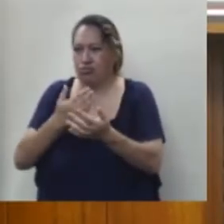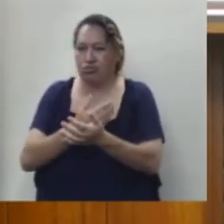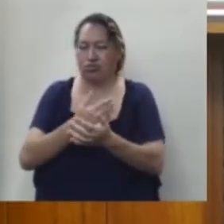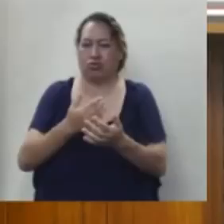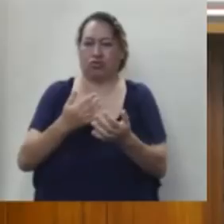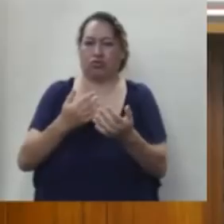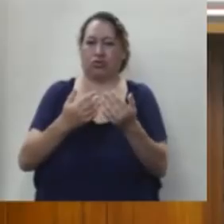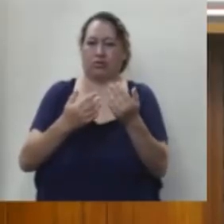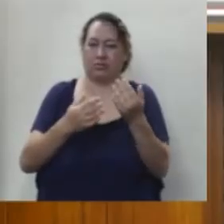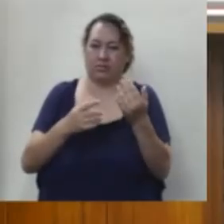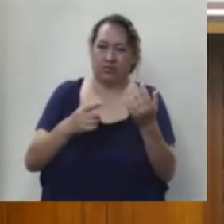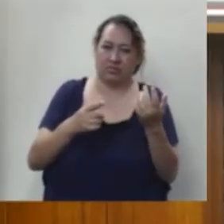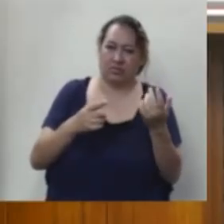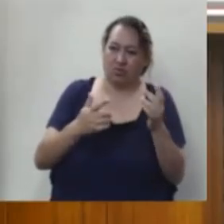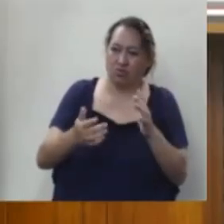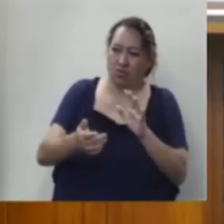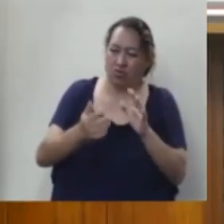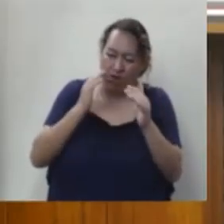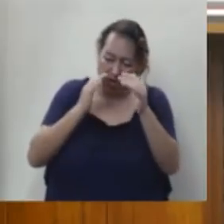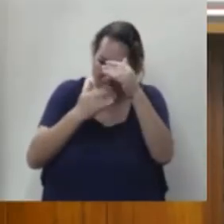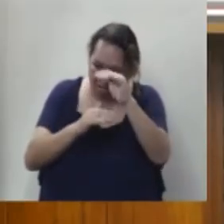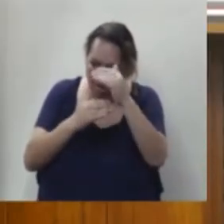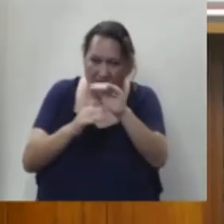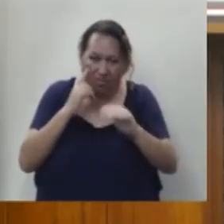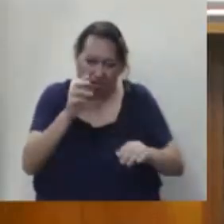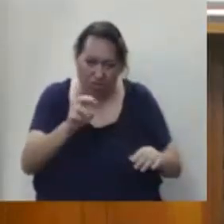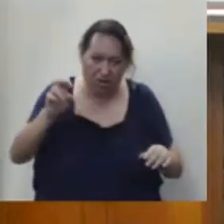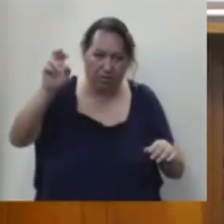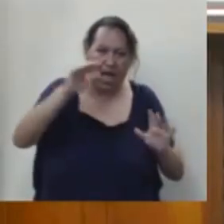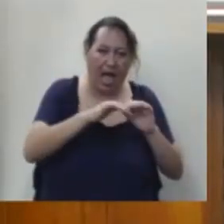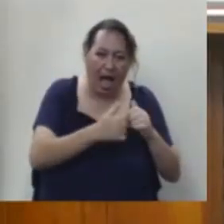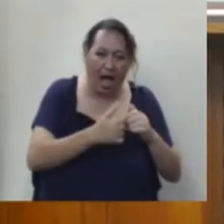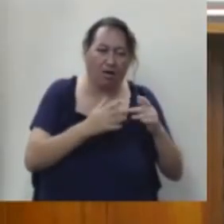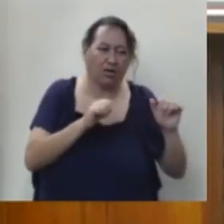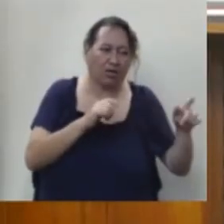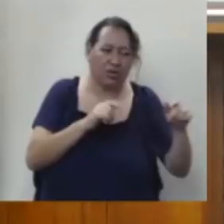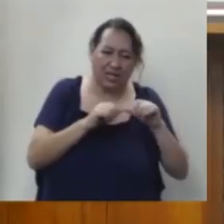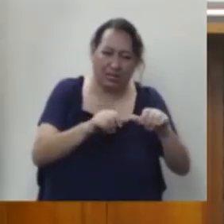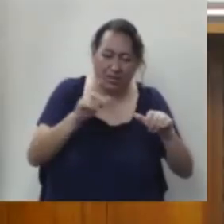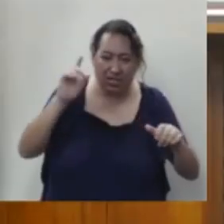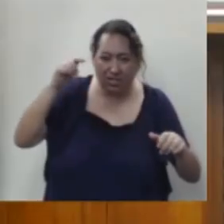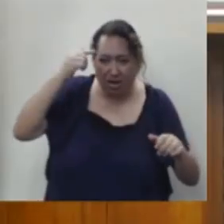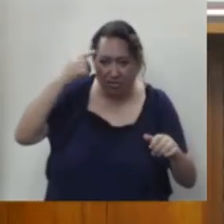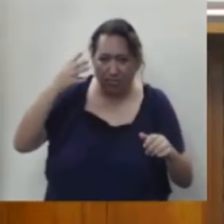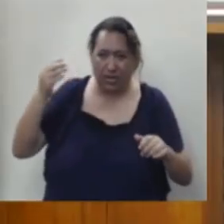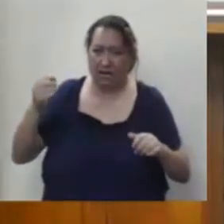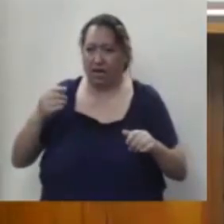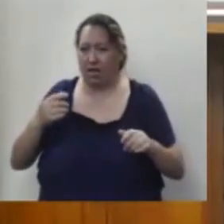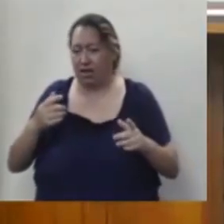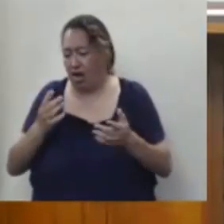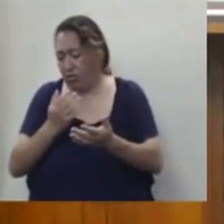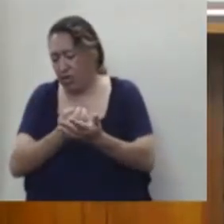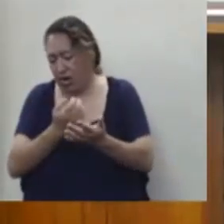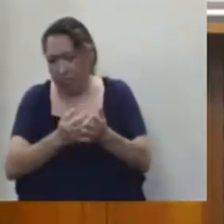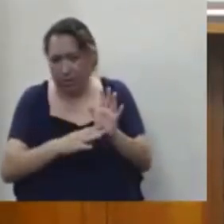GovGuam planning for how to keep the government and the economy afloat, given these new realities? Well, we plan our government